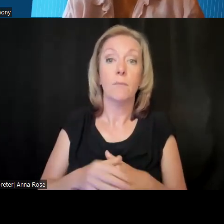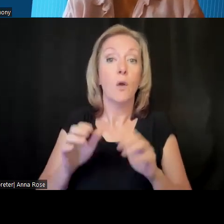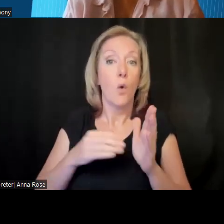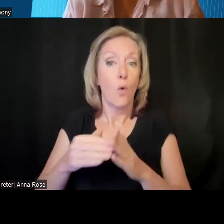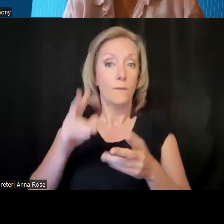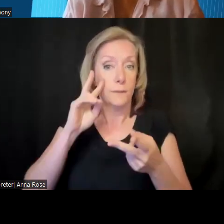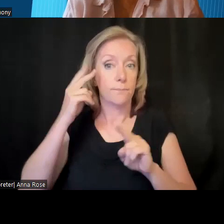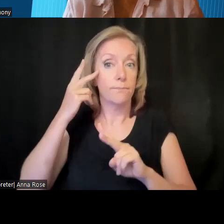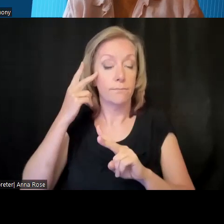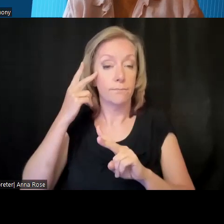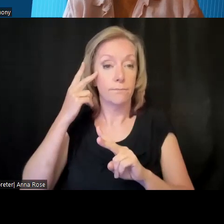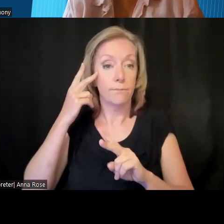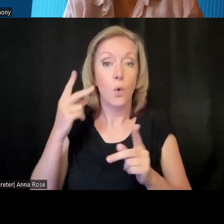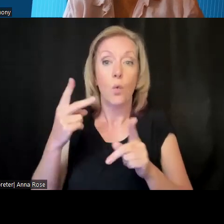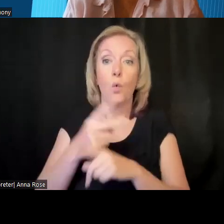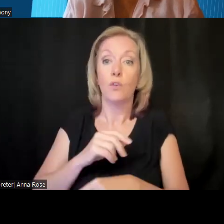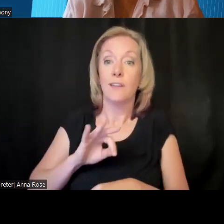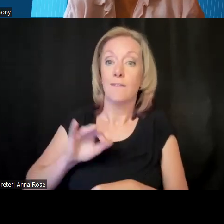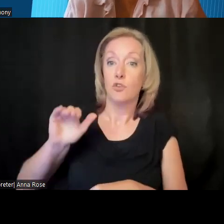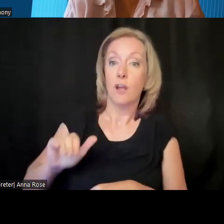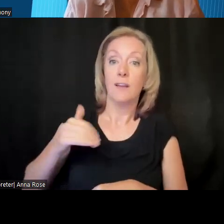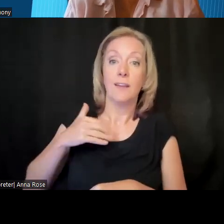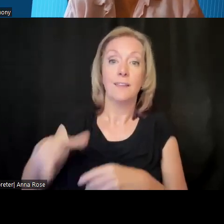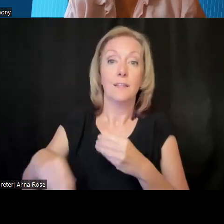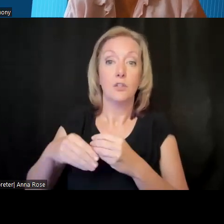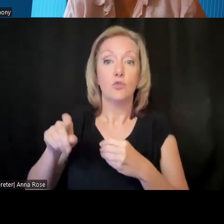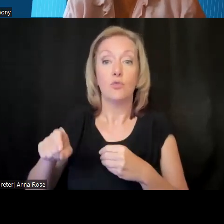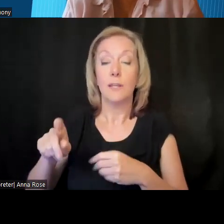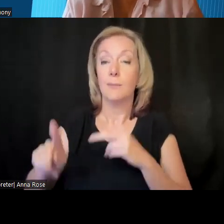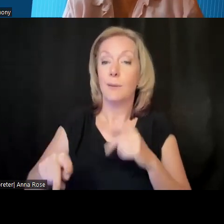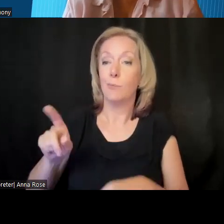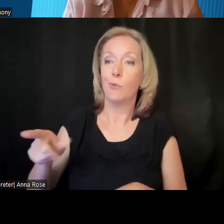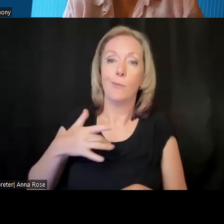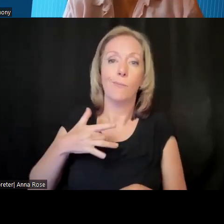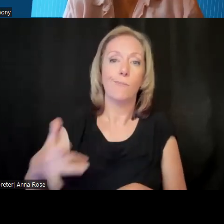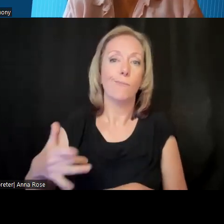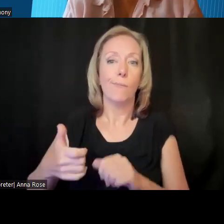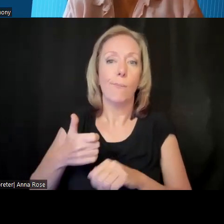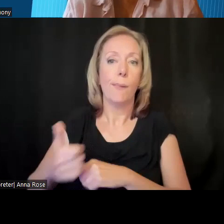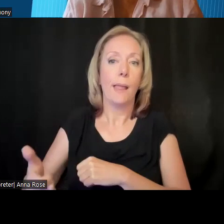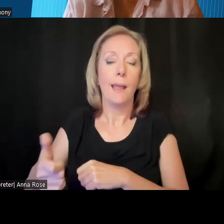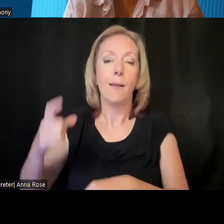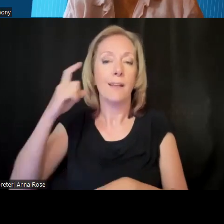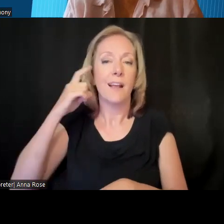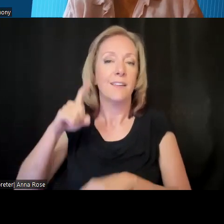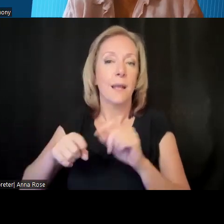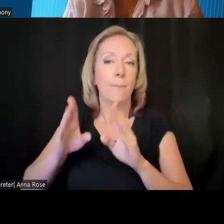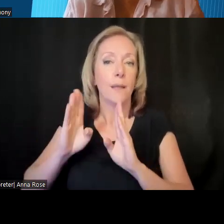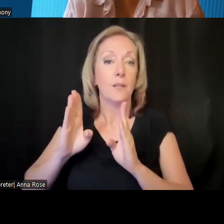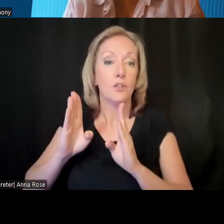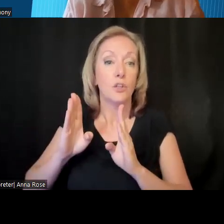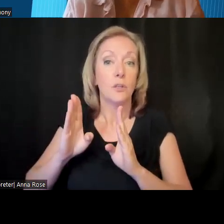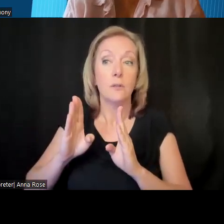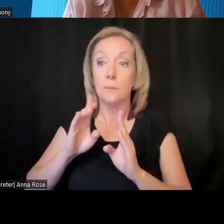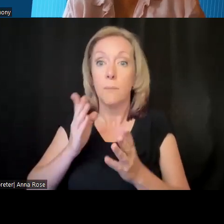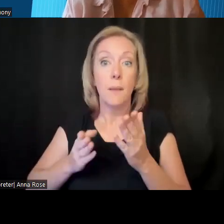misunderstood, especially with a child who has additional challenges and people are just thinking, well, he's just not cognitively able to pay attention, when